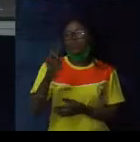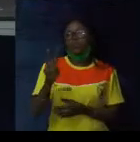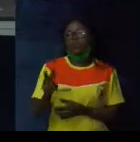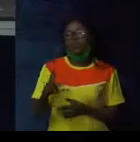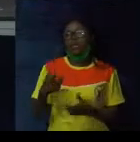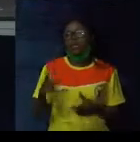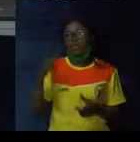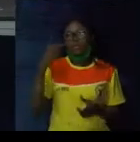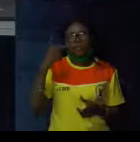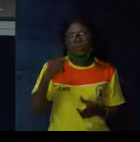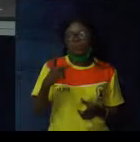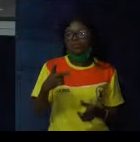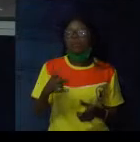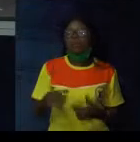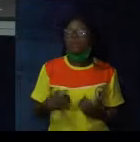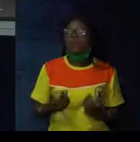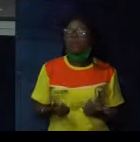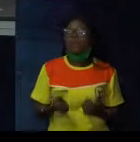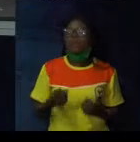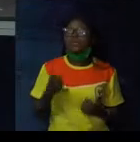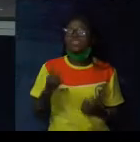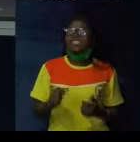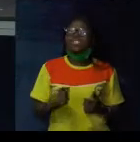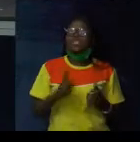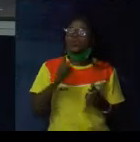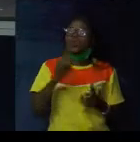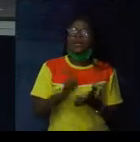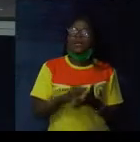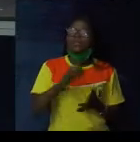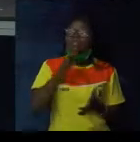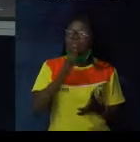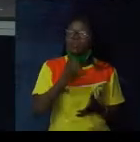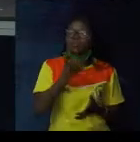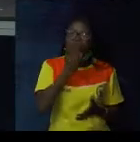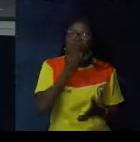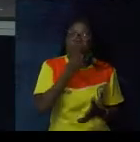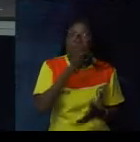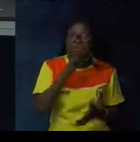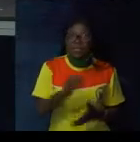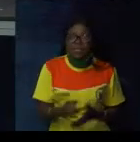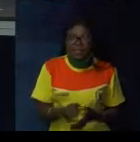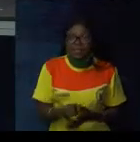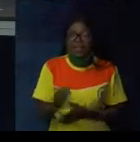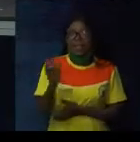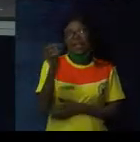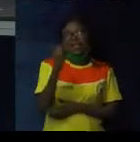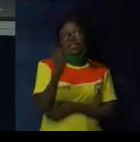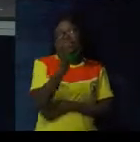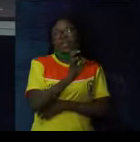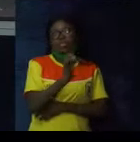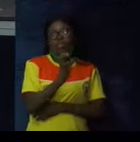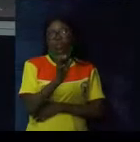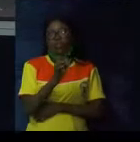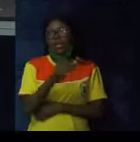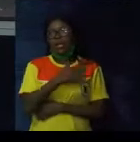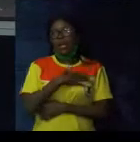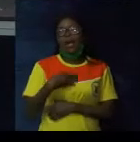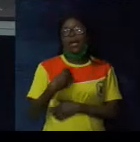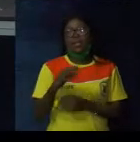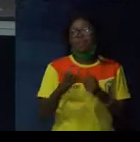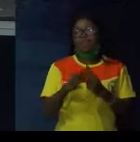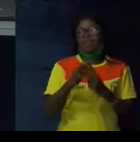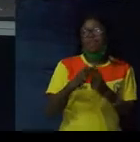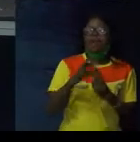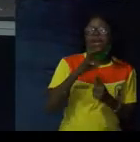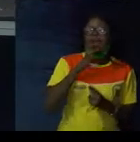now. Let's see which one is not correct. The one that is not correct is that Celsius and Fahrenheit are equal scales. They are not.